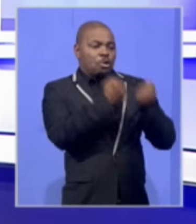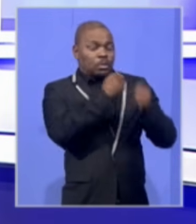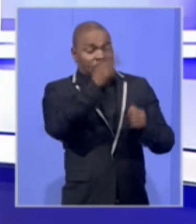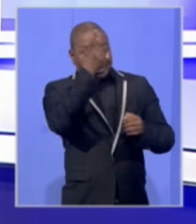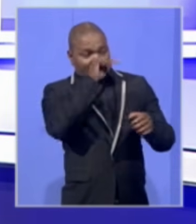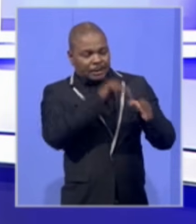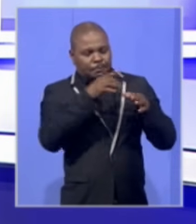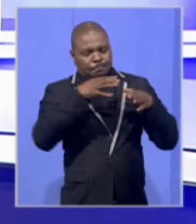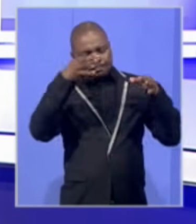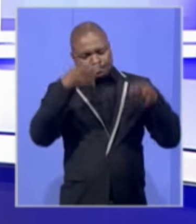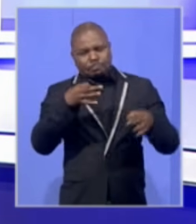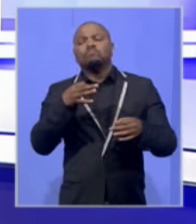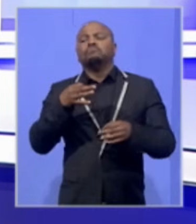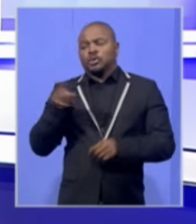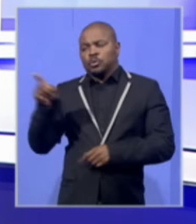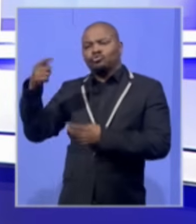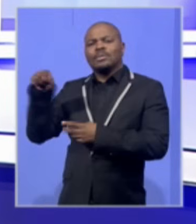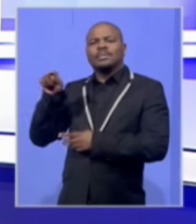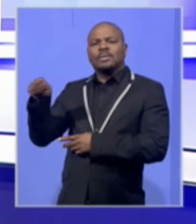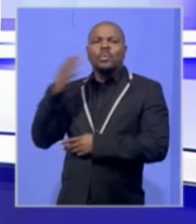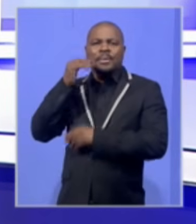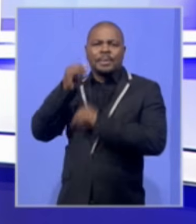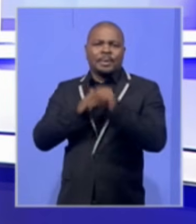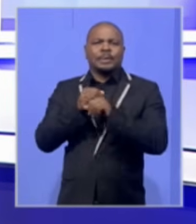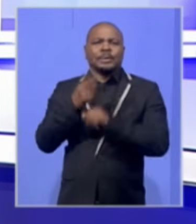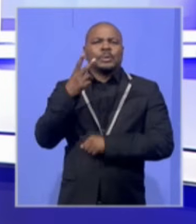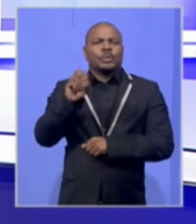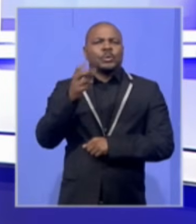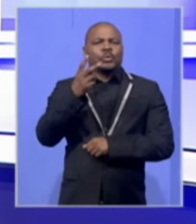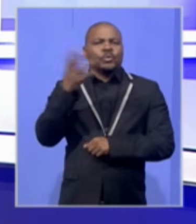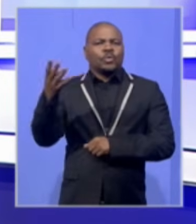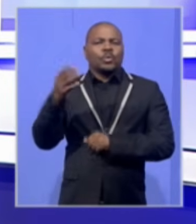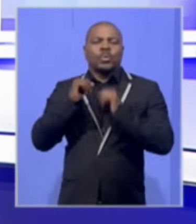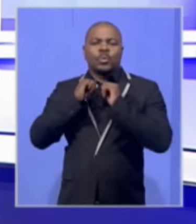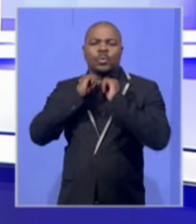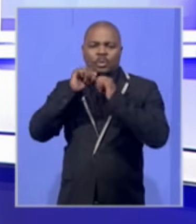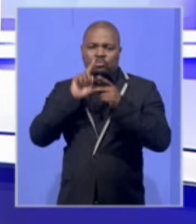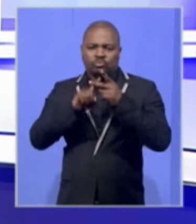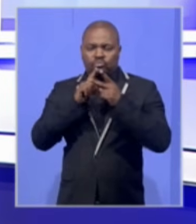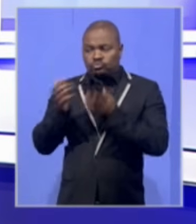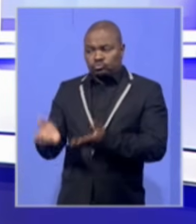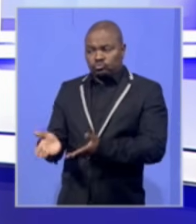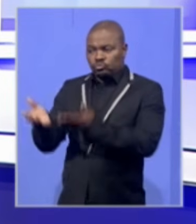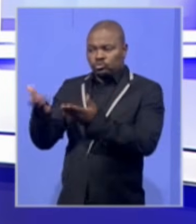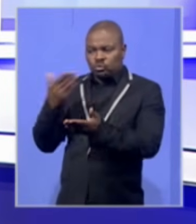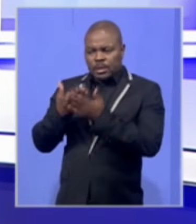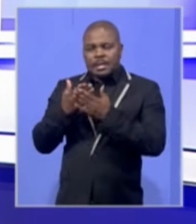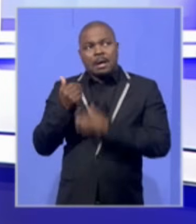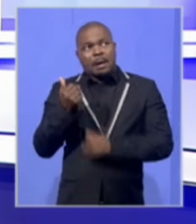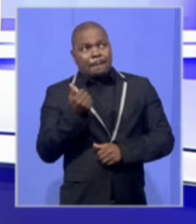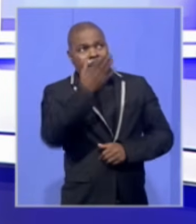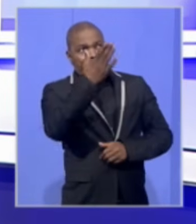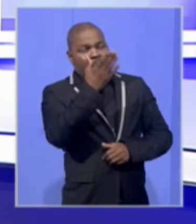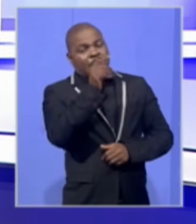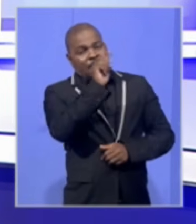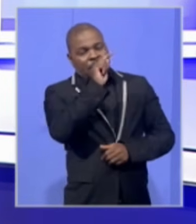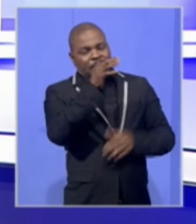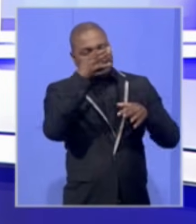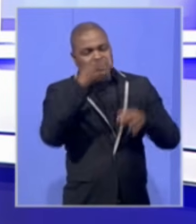e atlhole mo letlhakoreng la lekoko ka Phatwe wa 2024 le go le neela tetla ya go ikuela kgatlhanong le